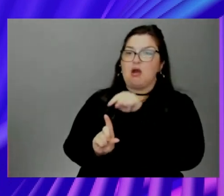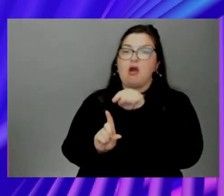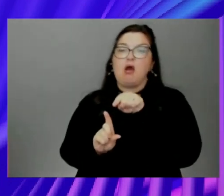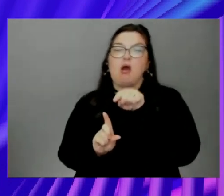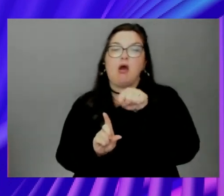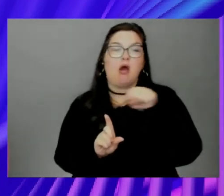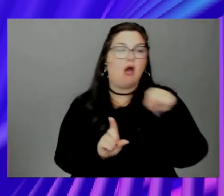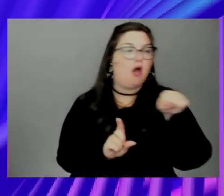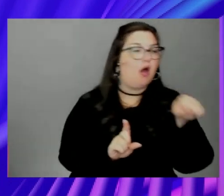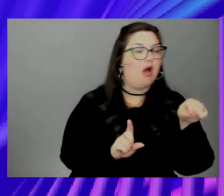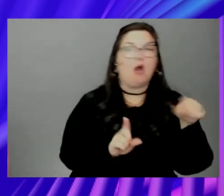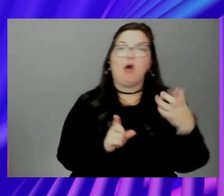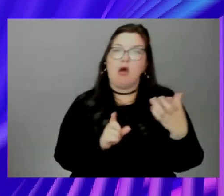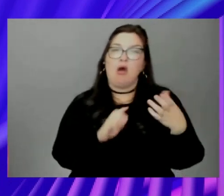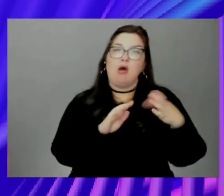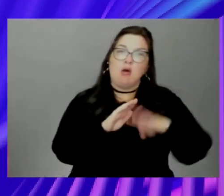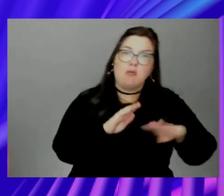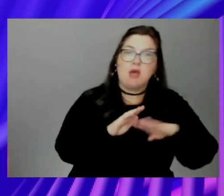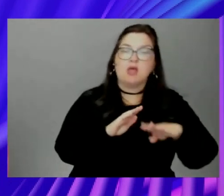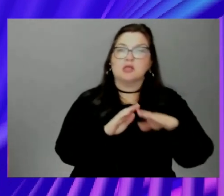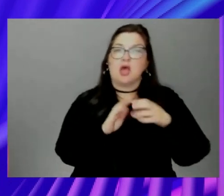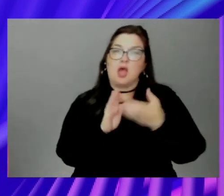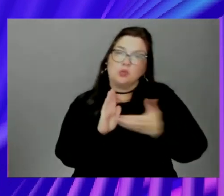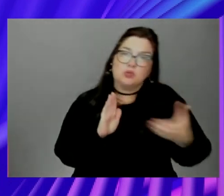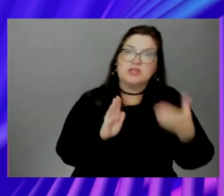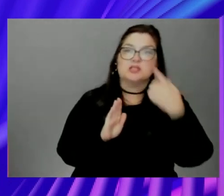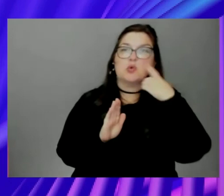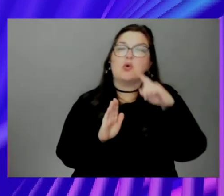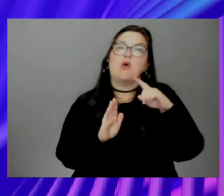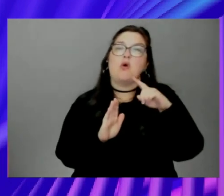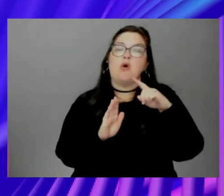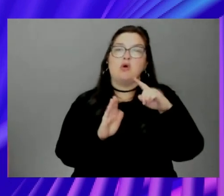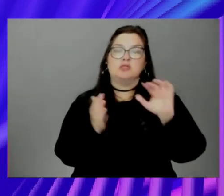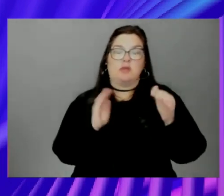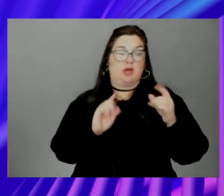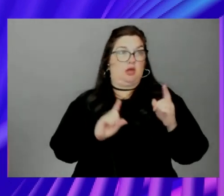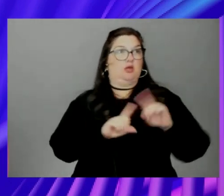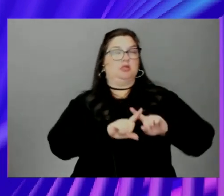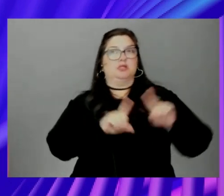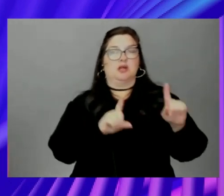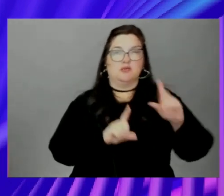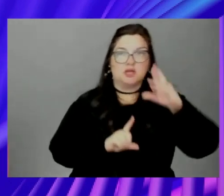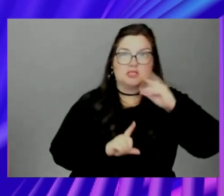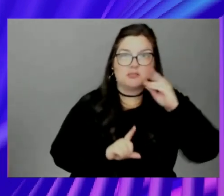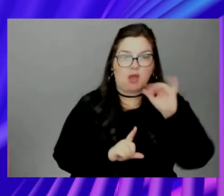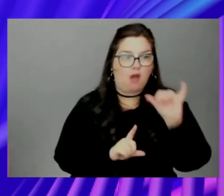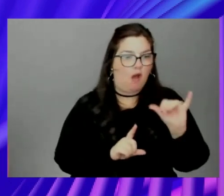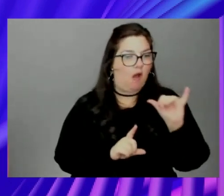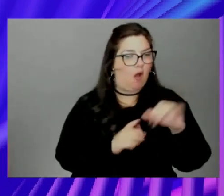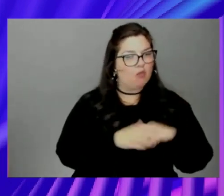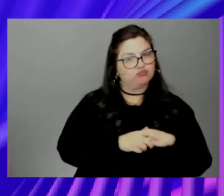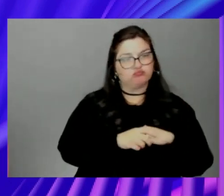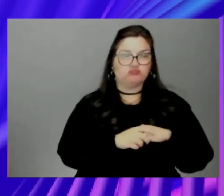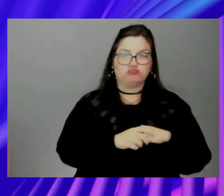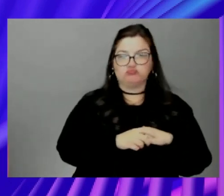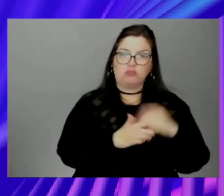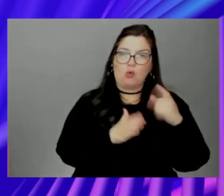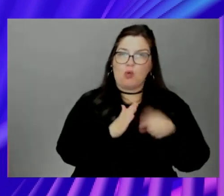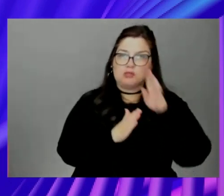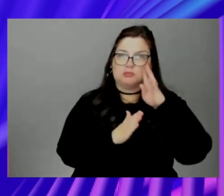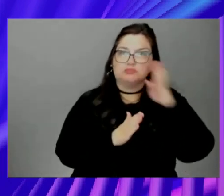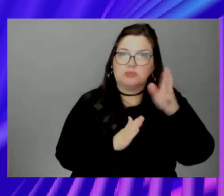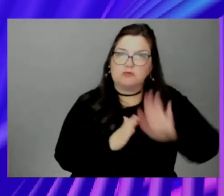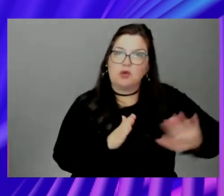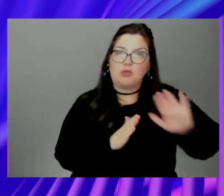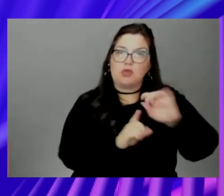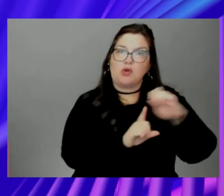resources that are applicable to them, where somebody else is going to have a completely different experience, and they're going to see what's only been curated for their environment. Okay. Again, that'll help